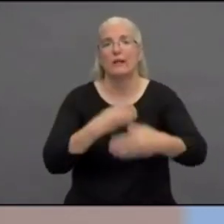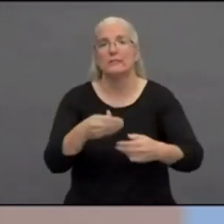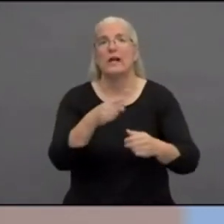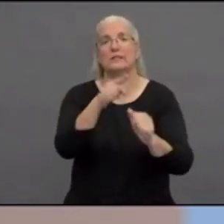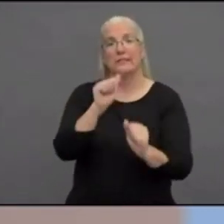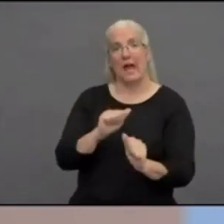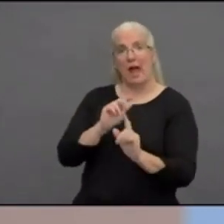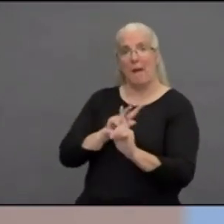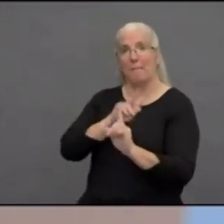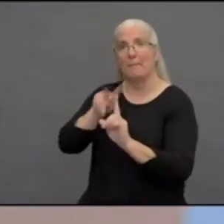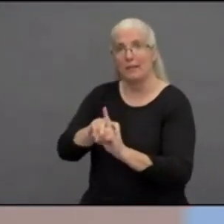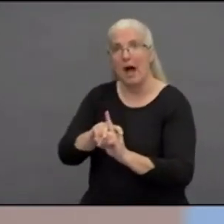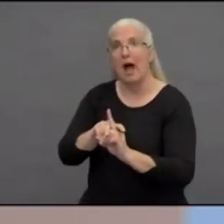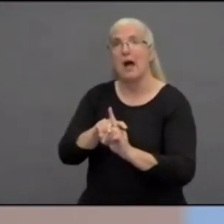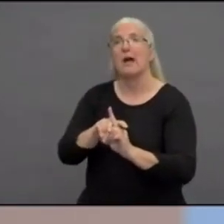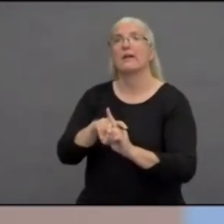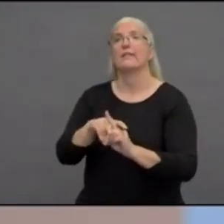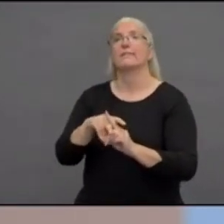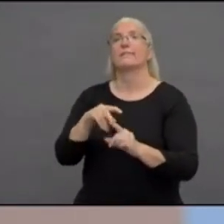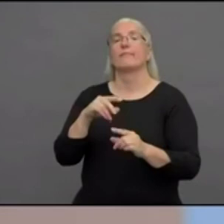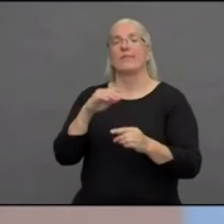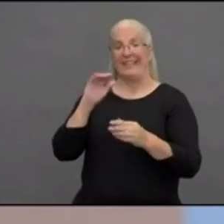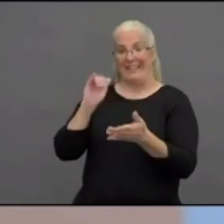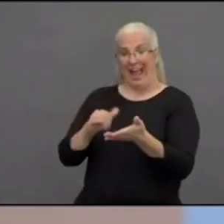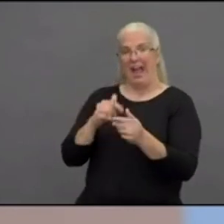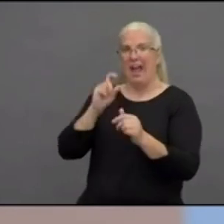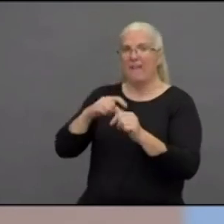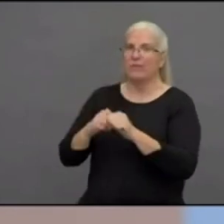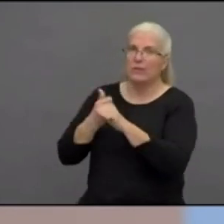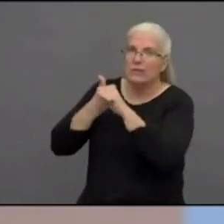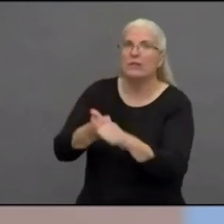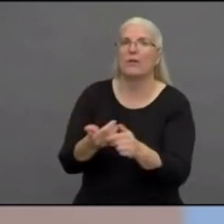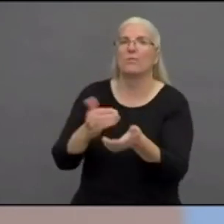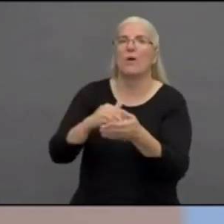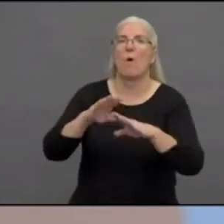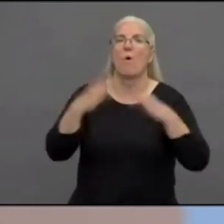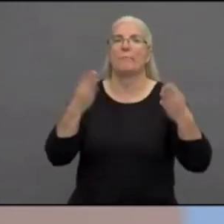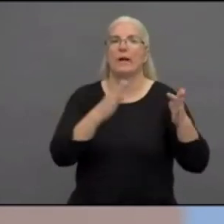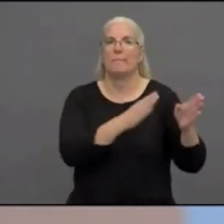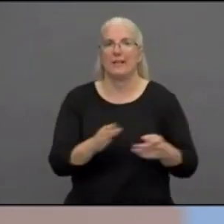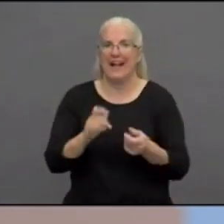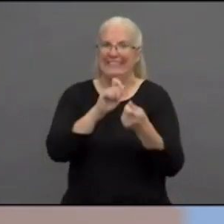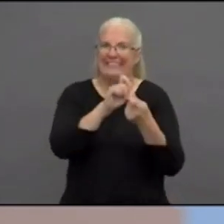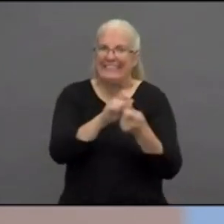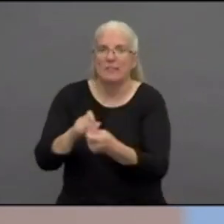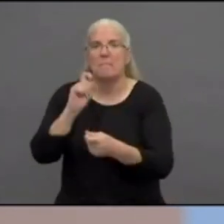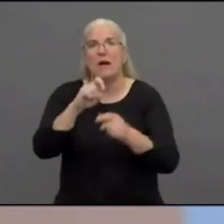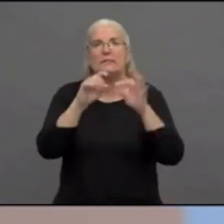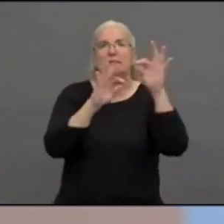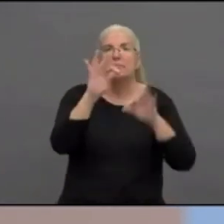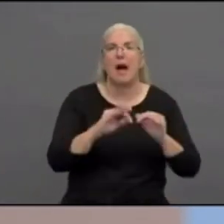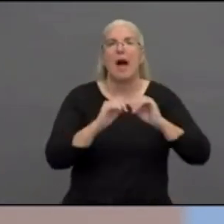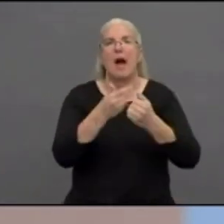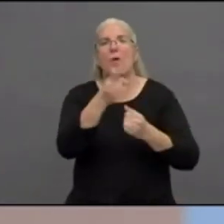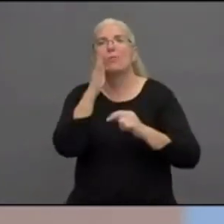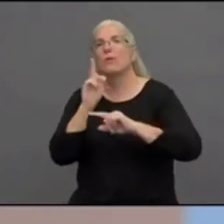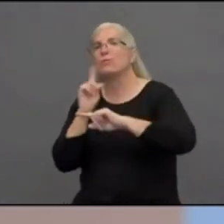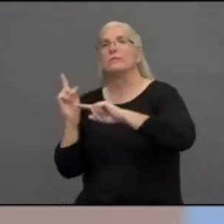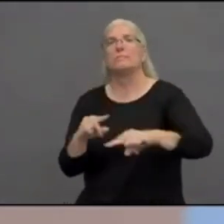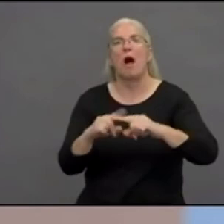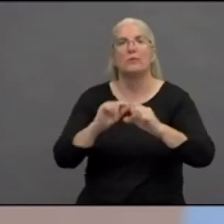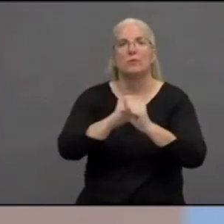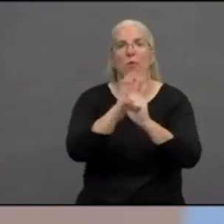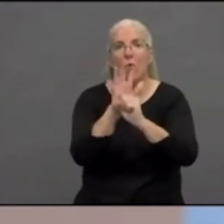the reopening plan that has specifics on how to prepare and respond to COVID-19. They would then be assigned